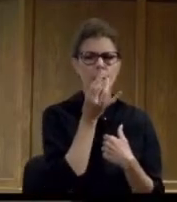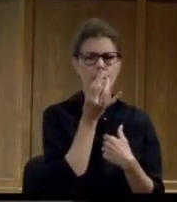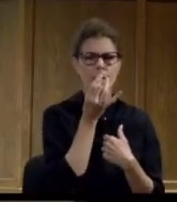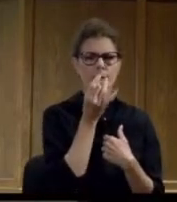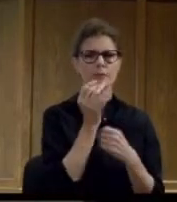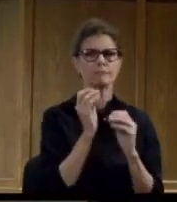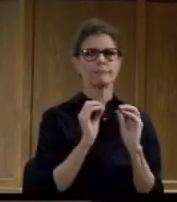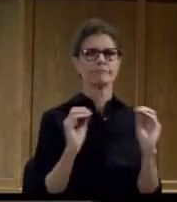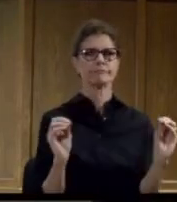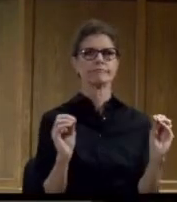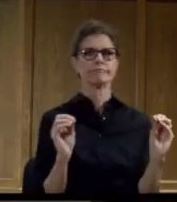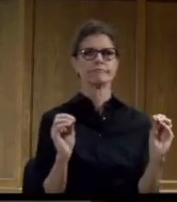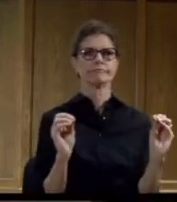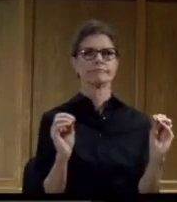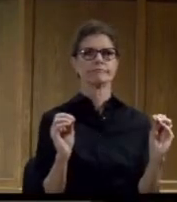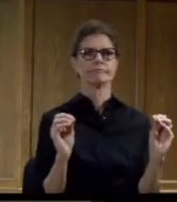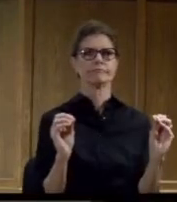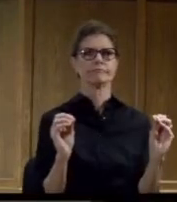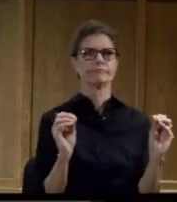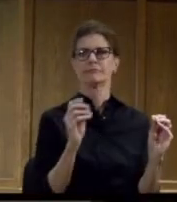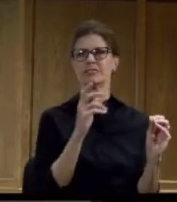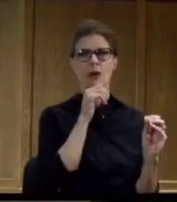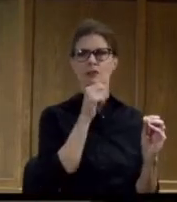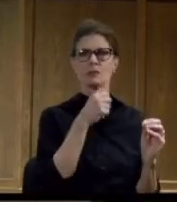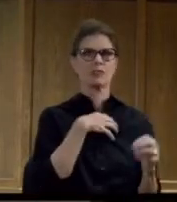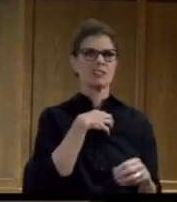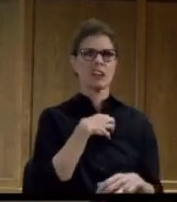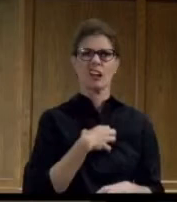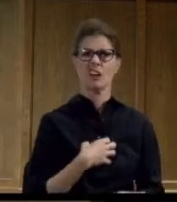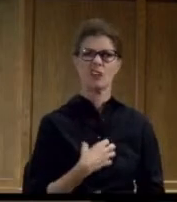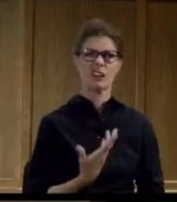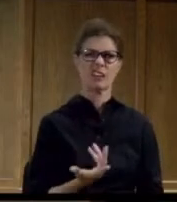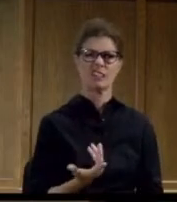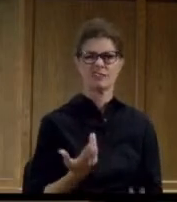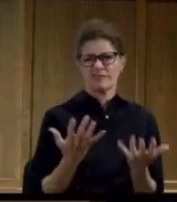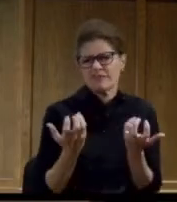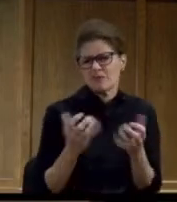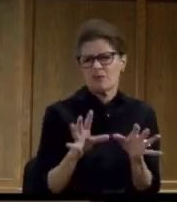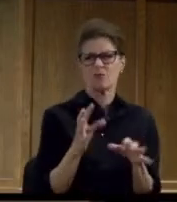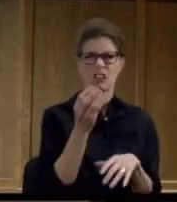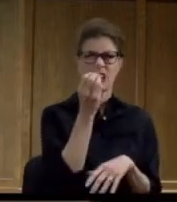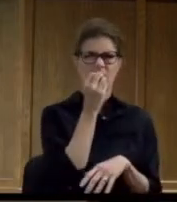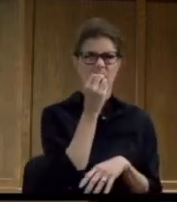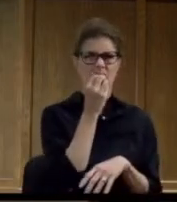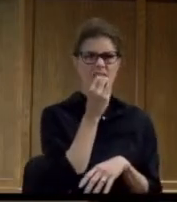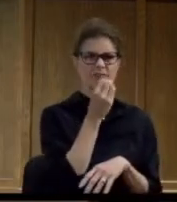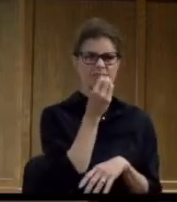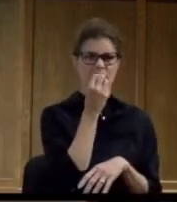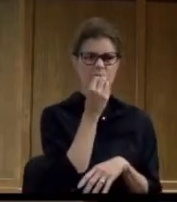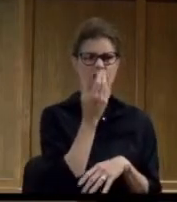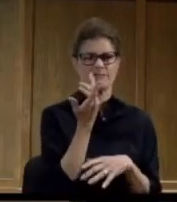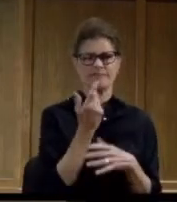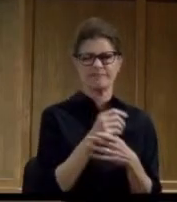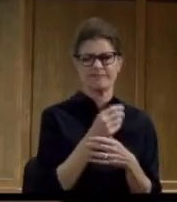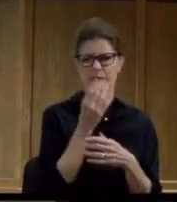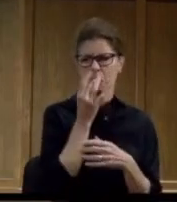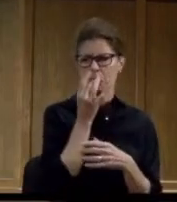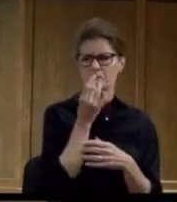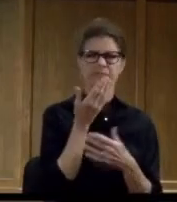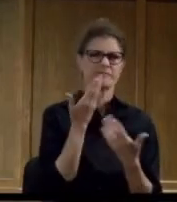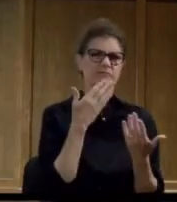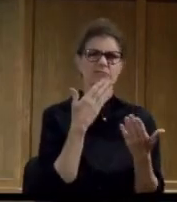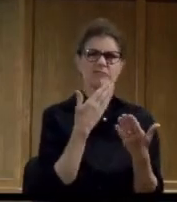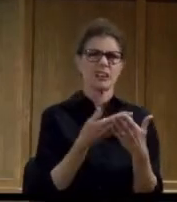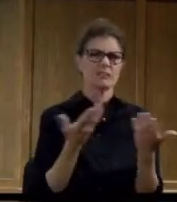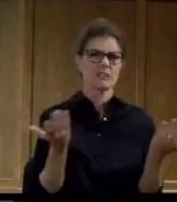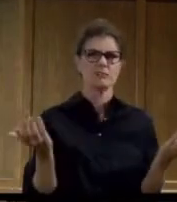pretty significantly. And so day after day, didn't want to eat. Food sounded awful. I had a